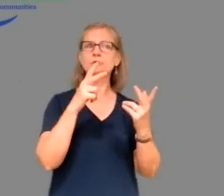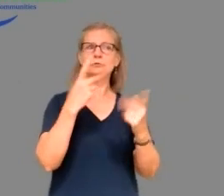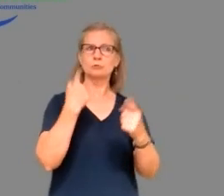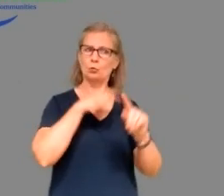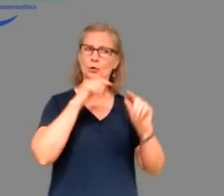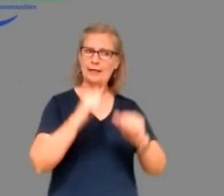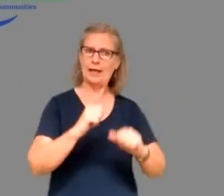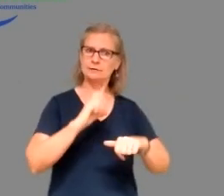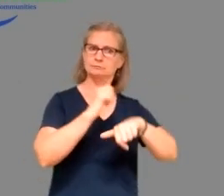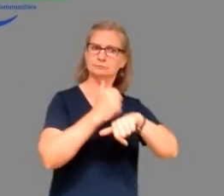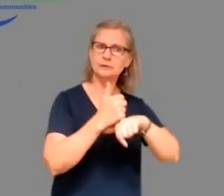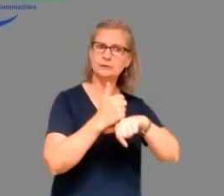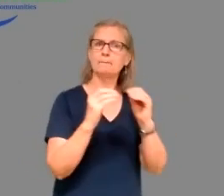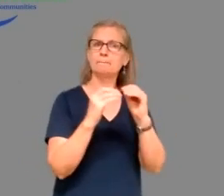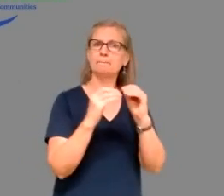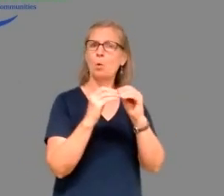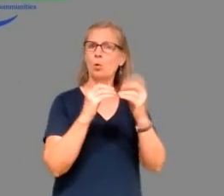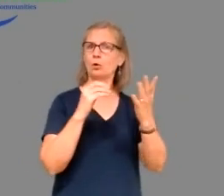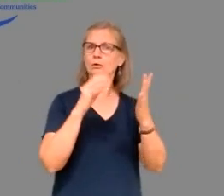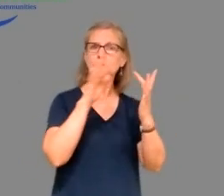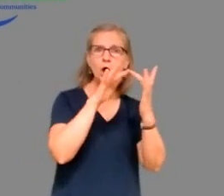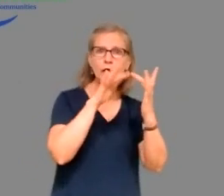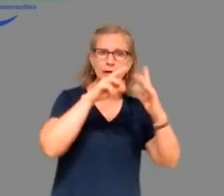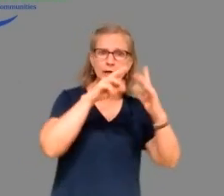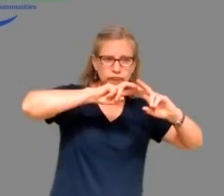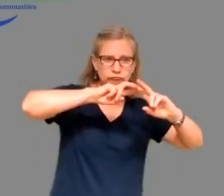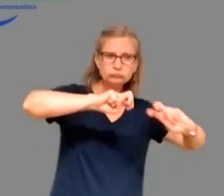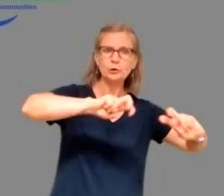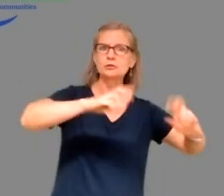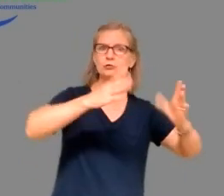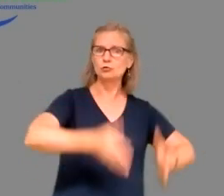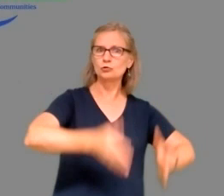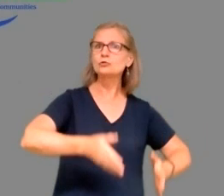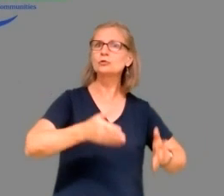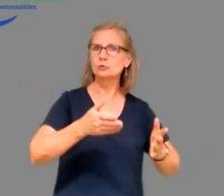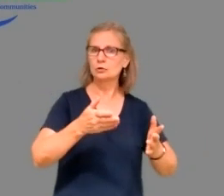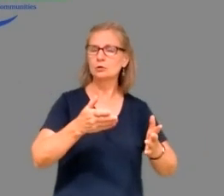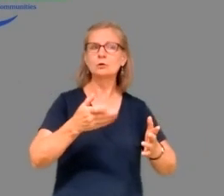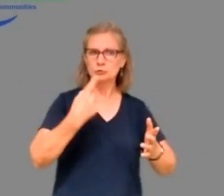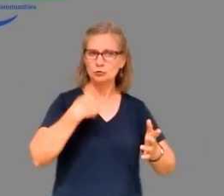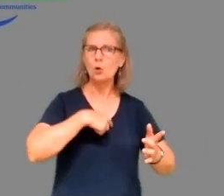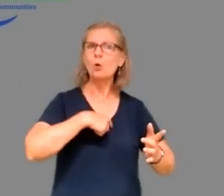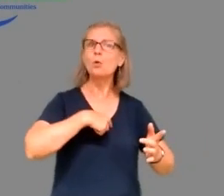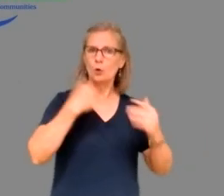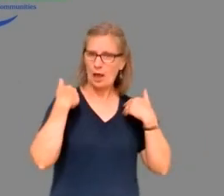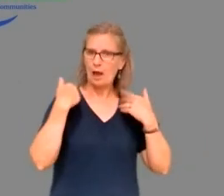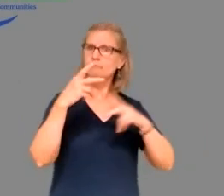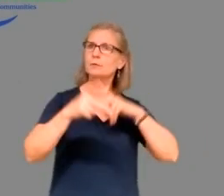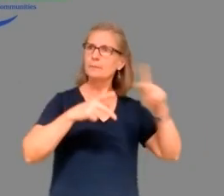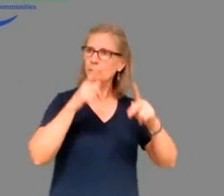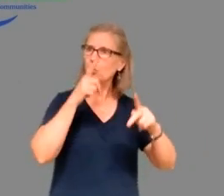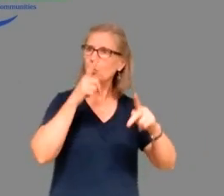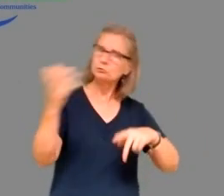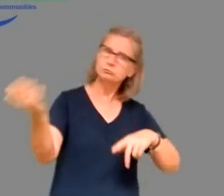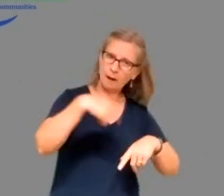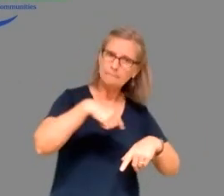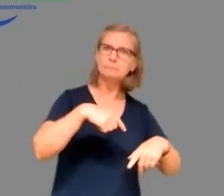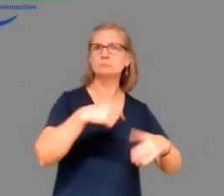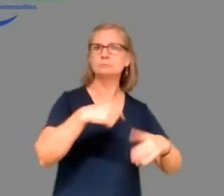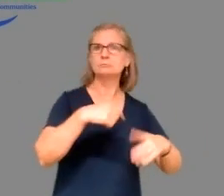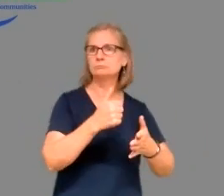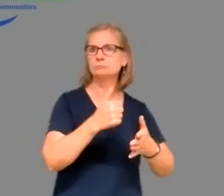Quebec. And so we have been and getting people in the door to help us add to our contact tracing ranks. And,